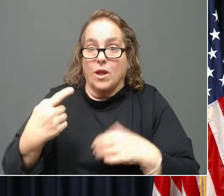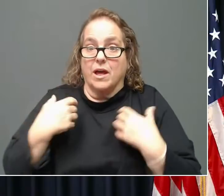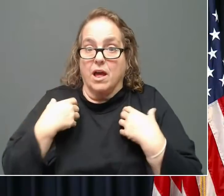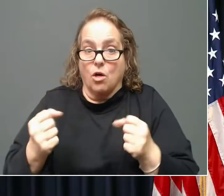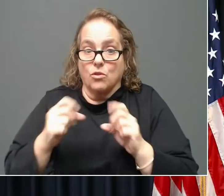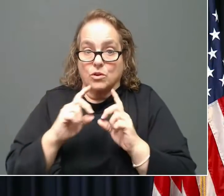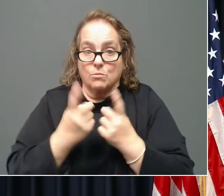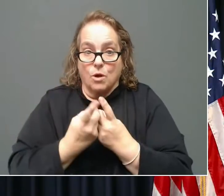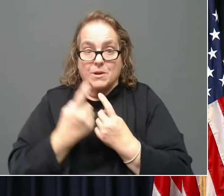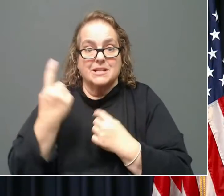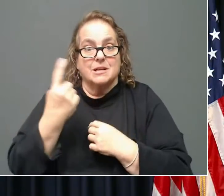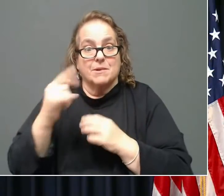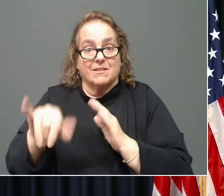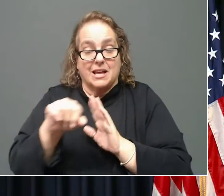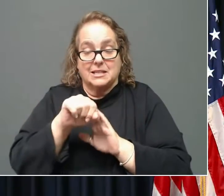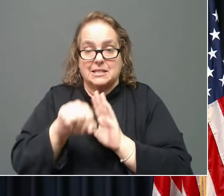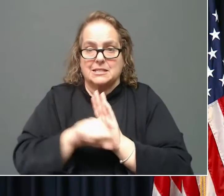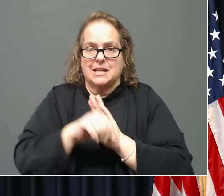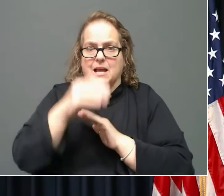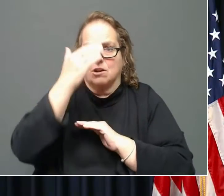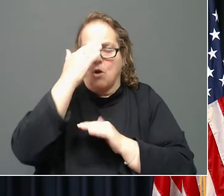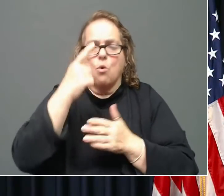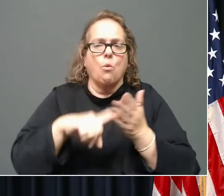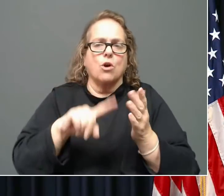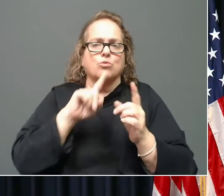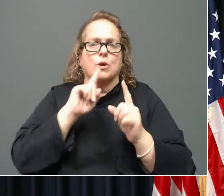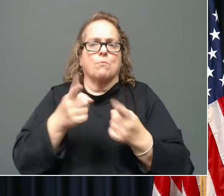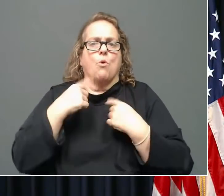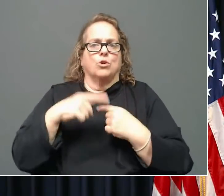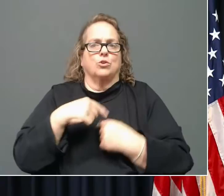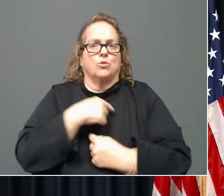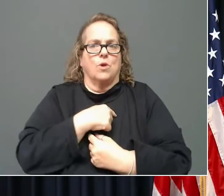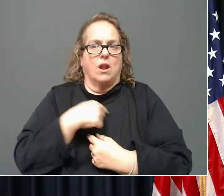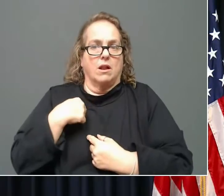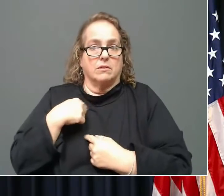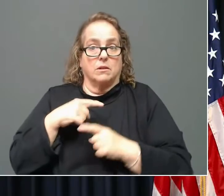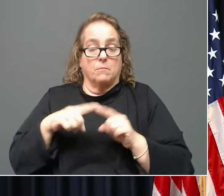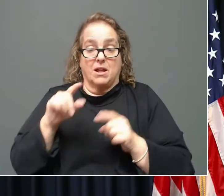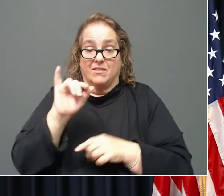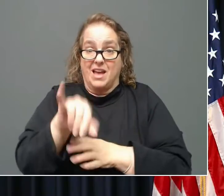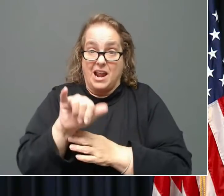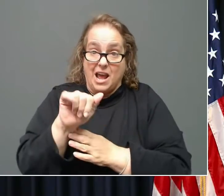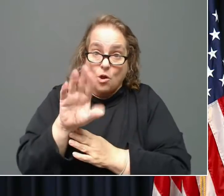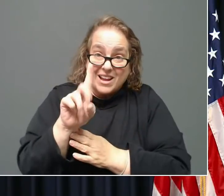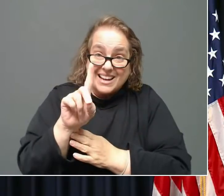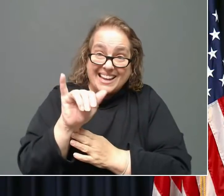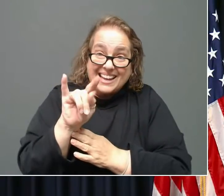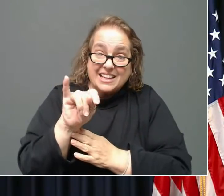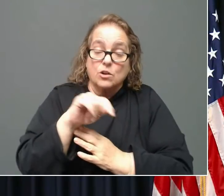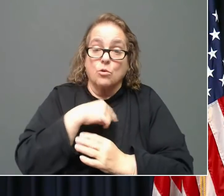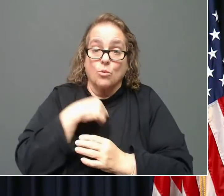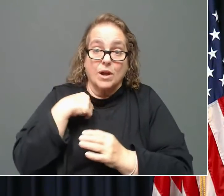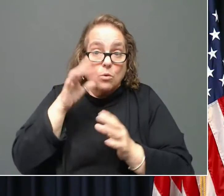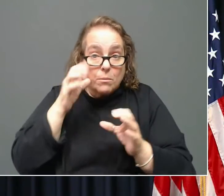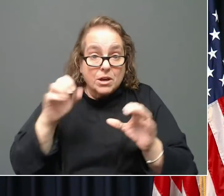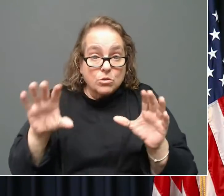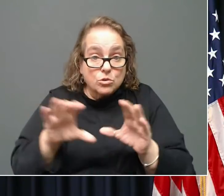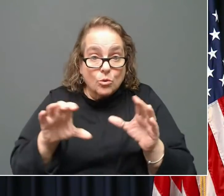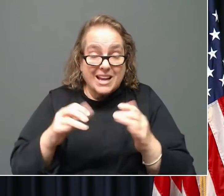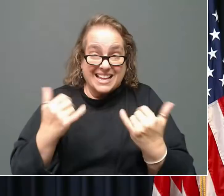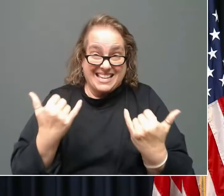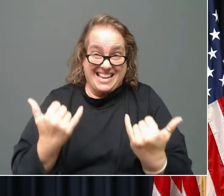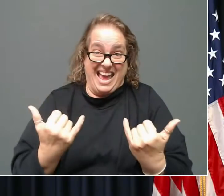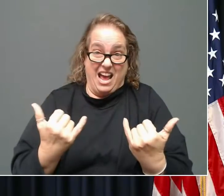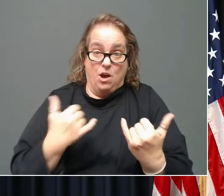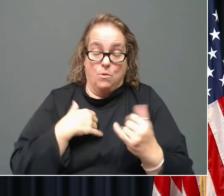terms of what has been reported to us. But this audit that we're going to be performing, that we are performing now, is